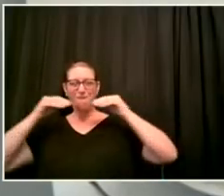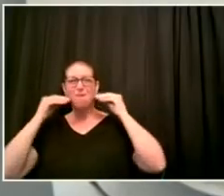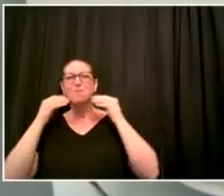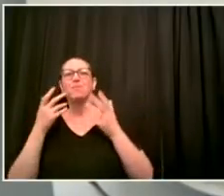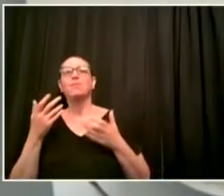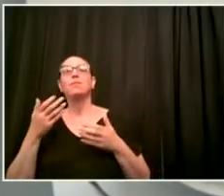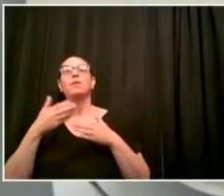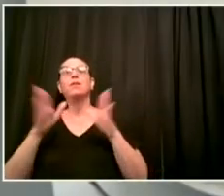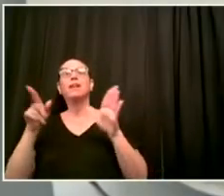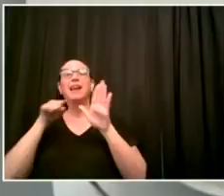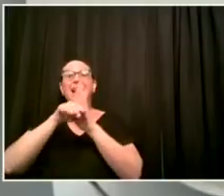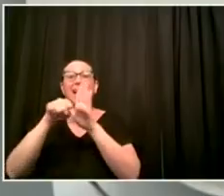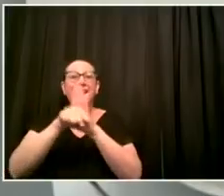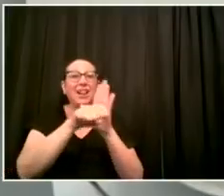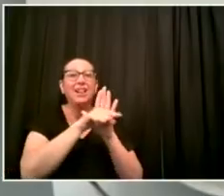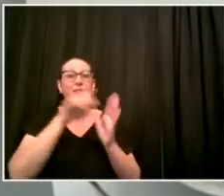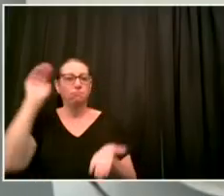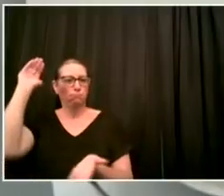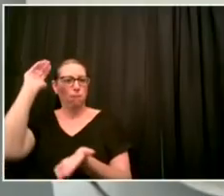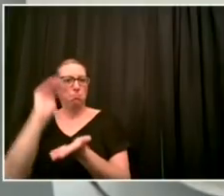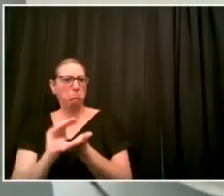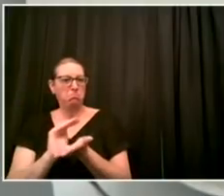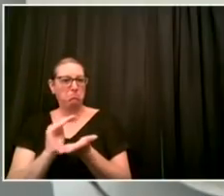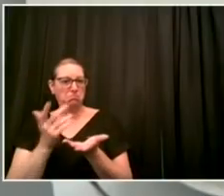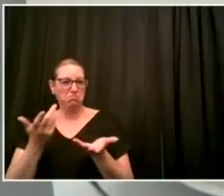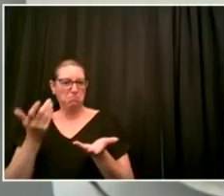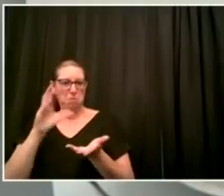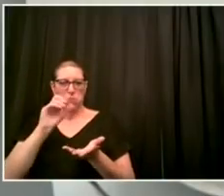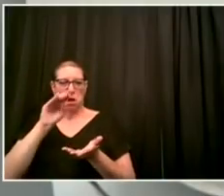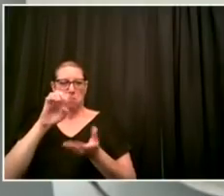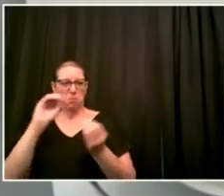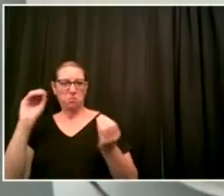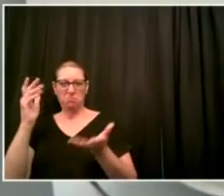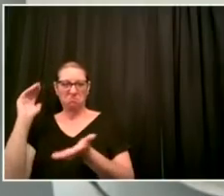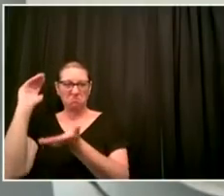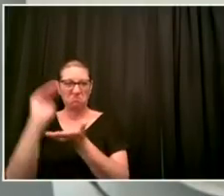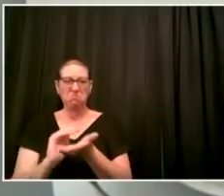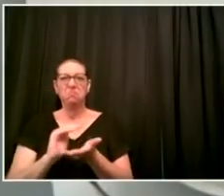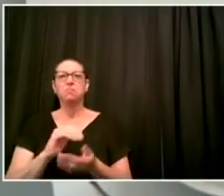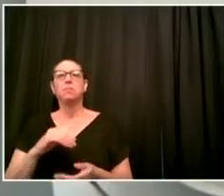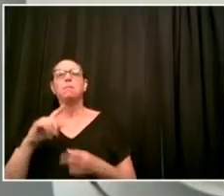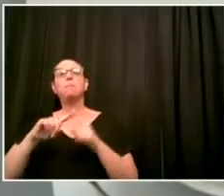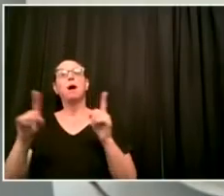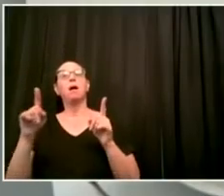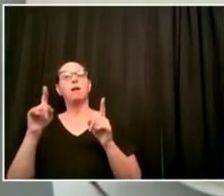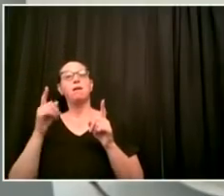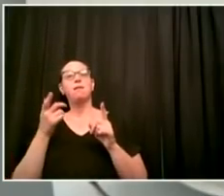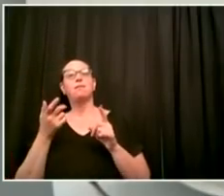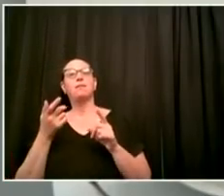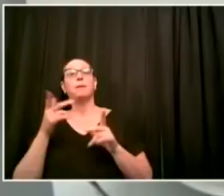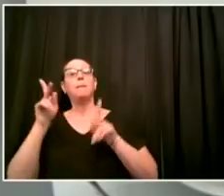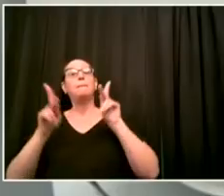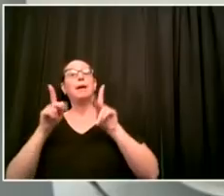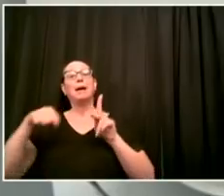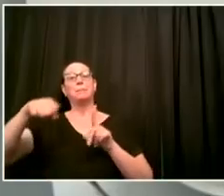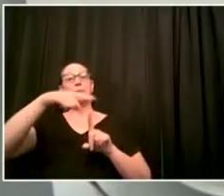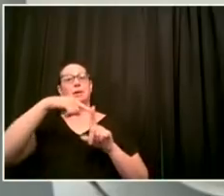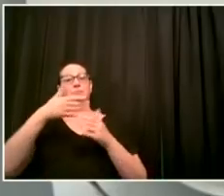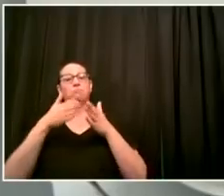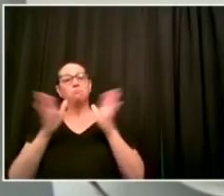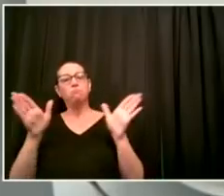wary of going to hospitals. Some of it is that they've learned that they can have their needs met